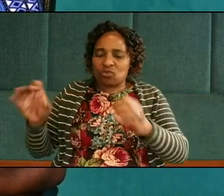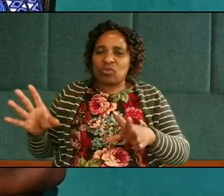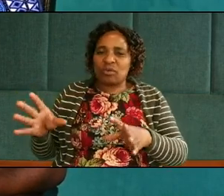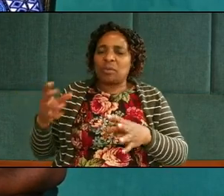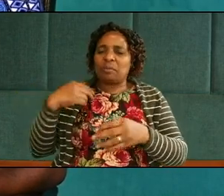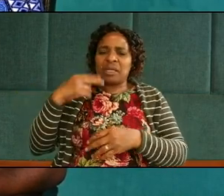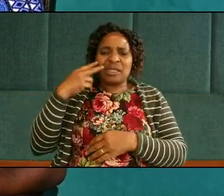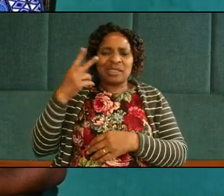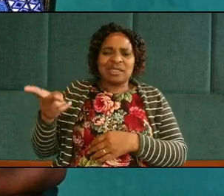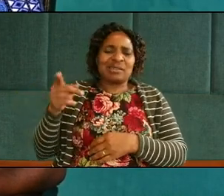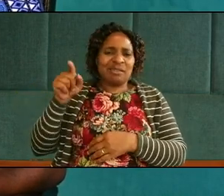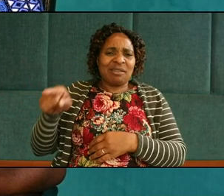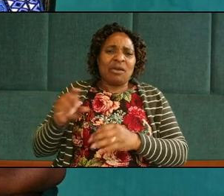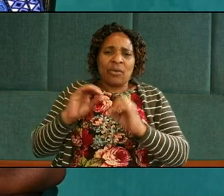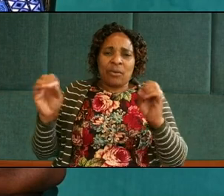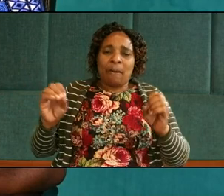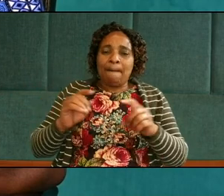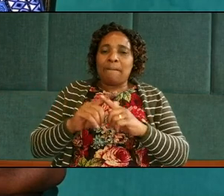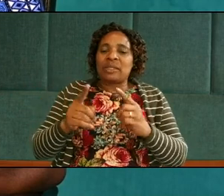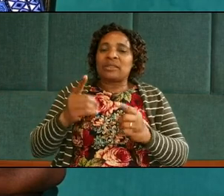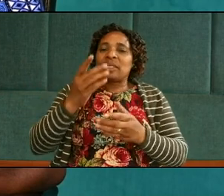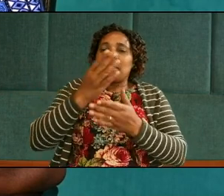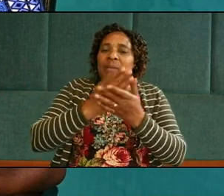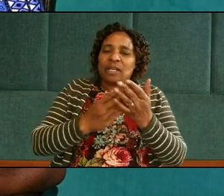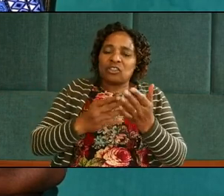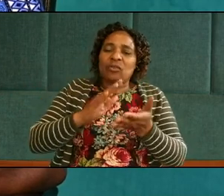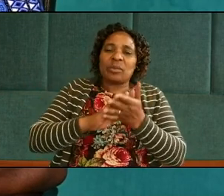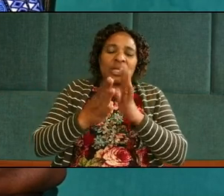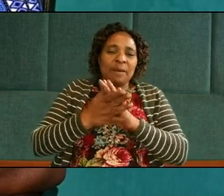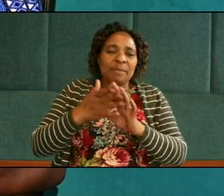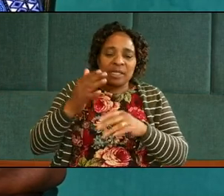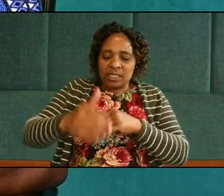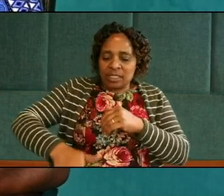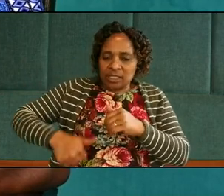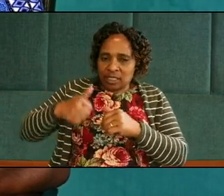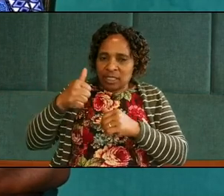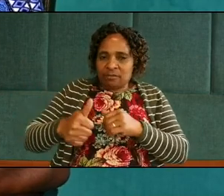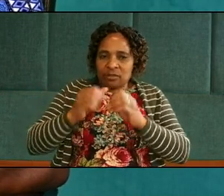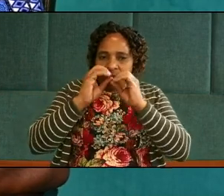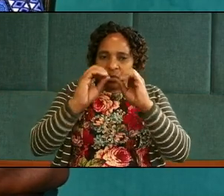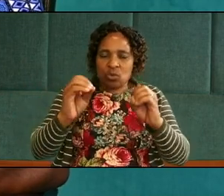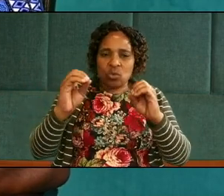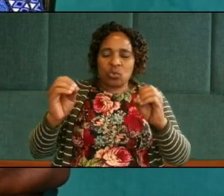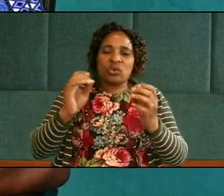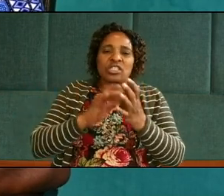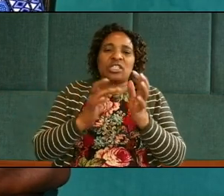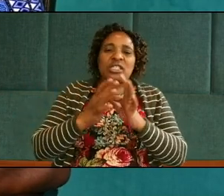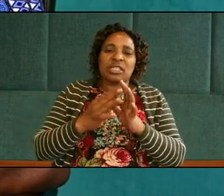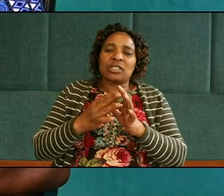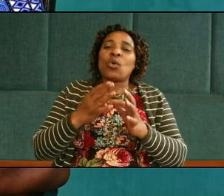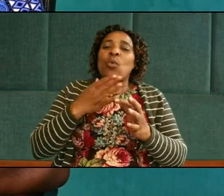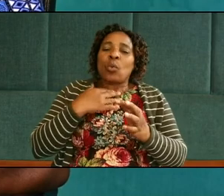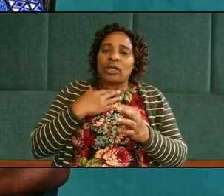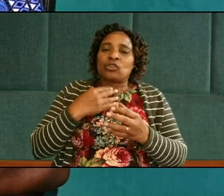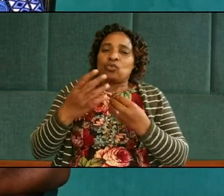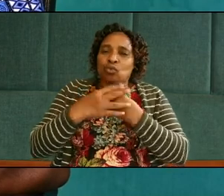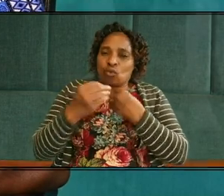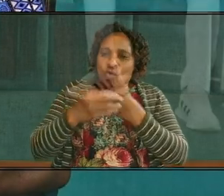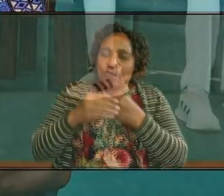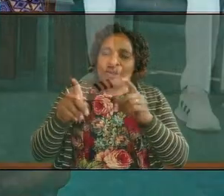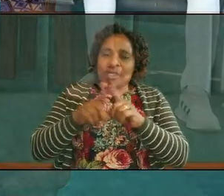don't want to be seen with him. Mm-hmm. But the part of being selfless, like Jesus was to come all the way to earth, is what we should try and emulate as human